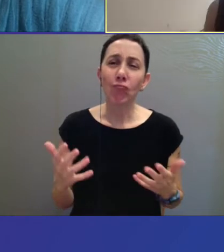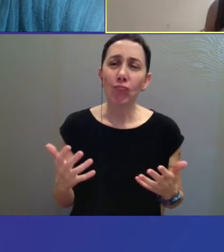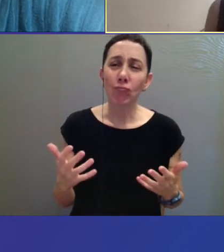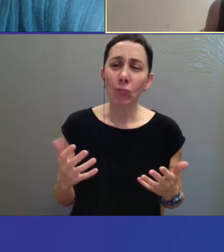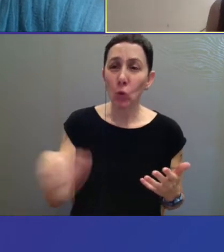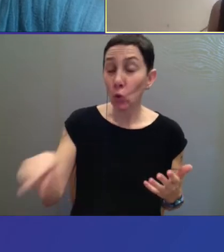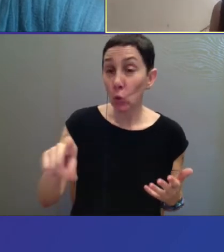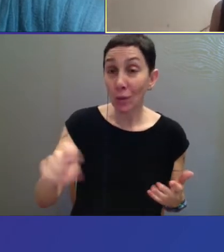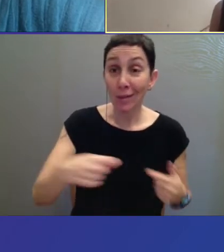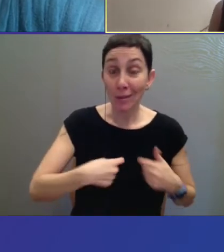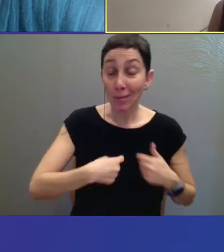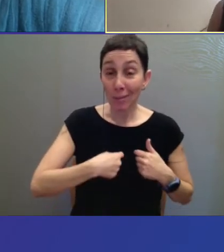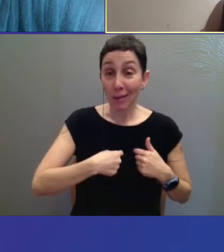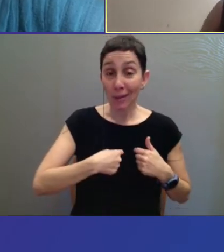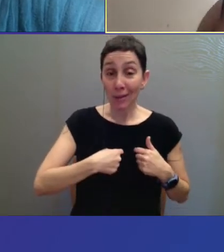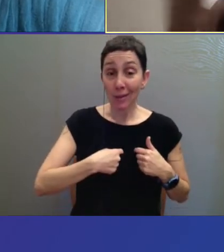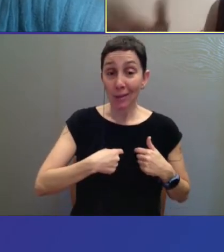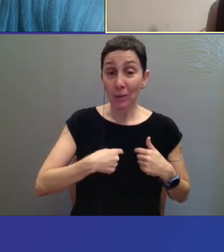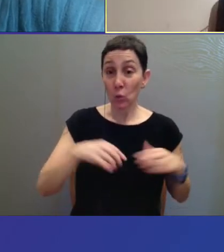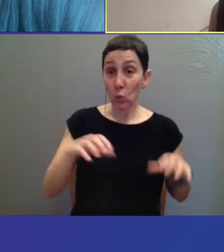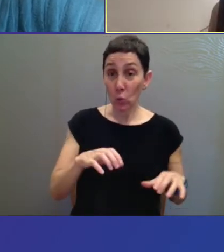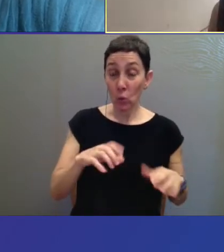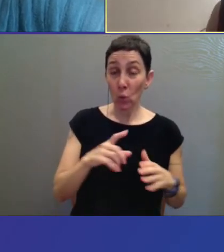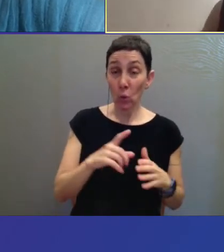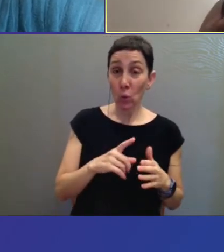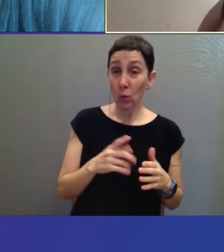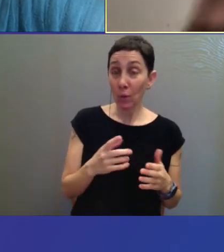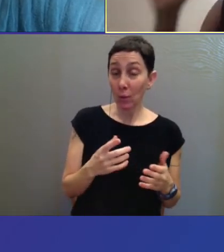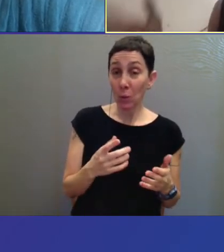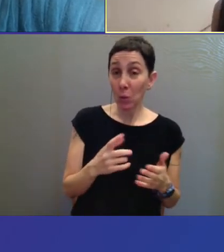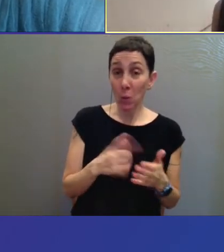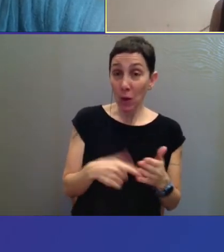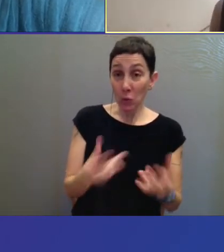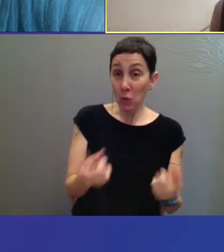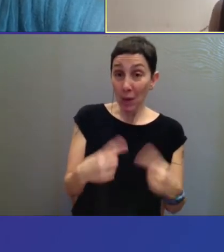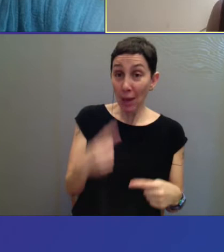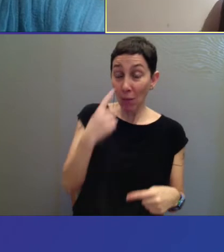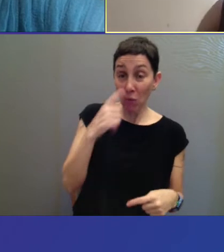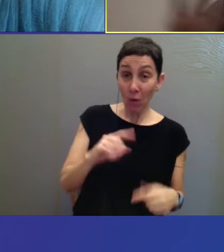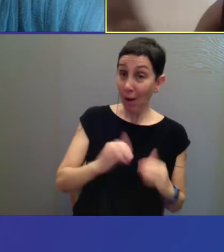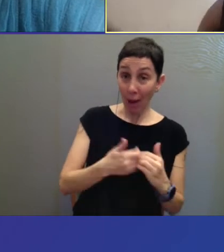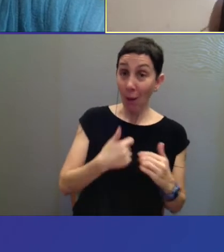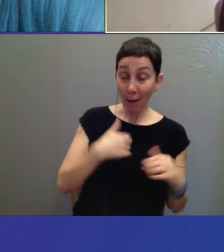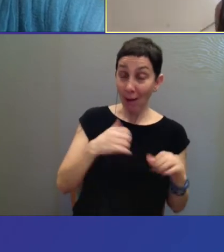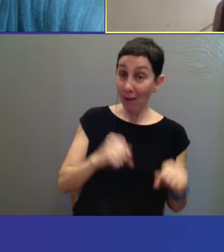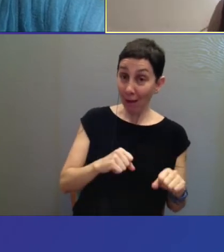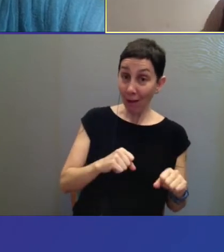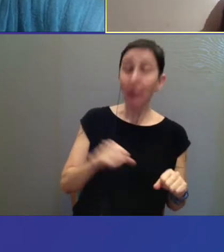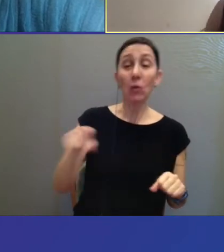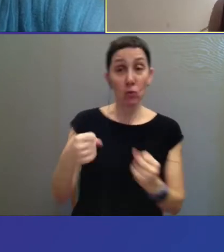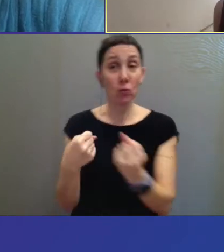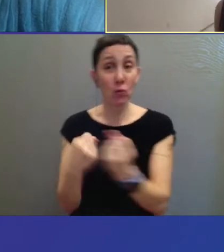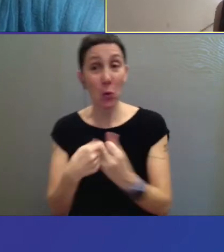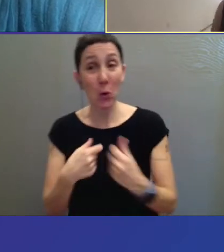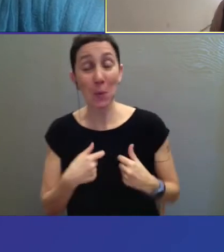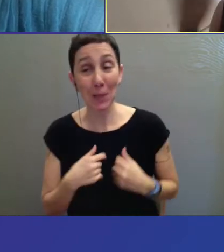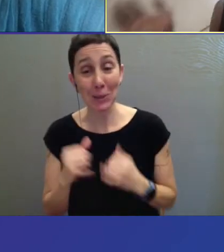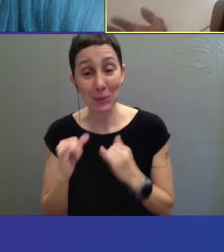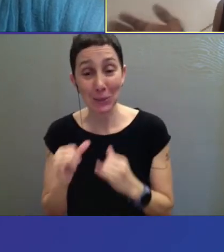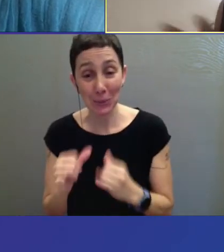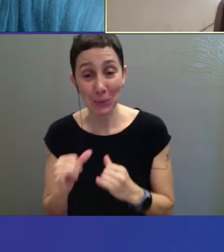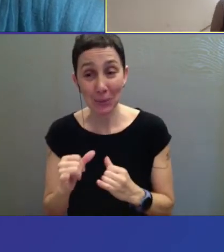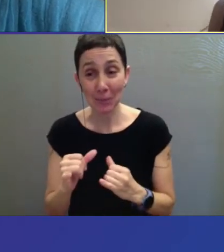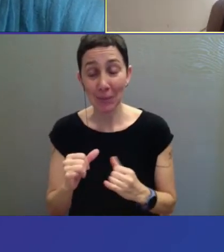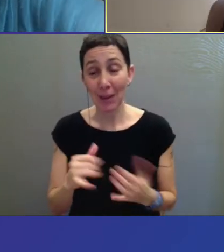you need me to do what it is that you're here for. And so this is how I can do this, if I have support from all of you. So to